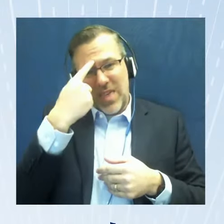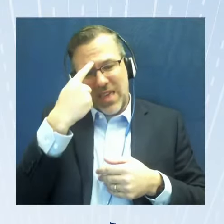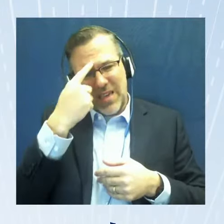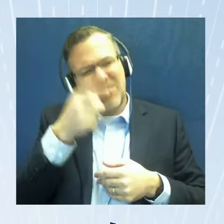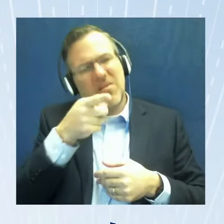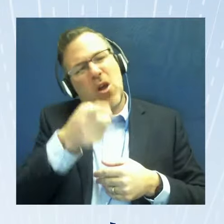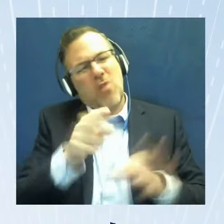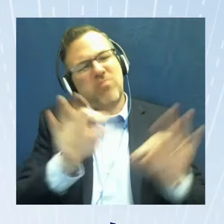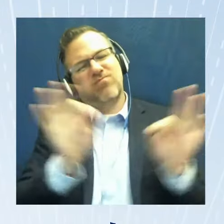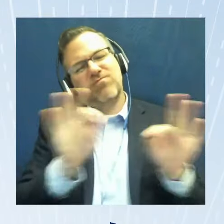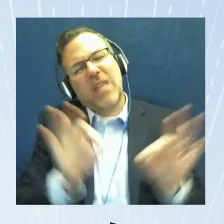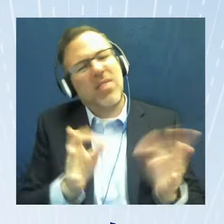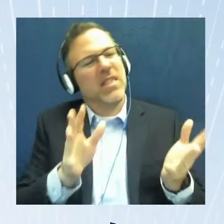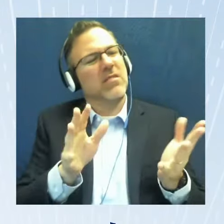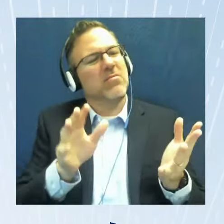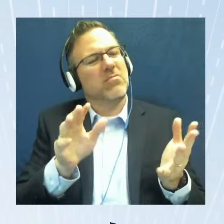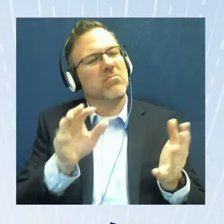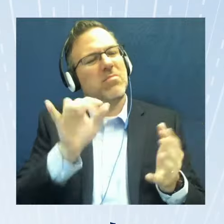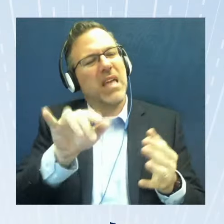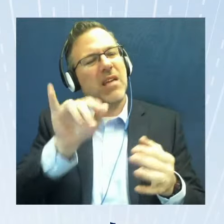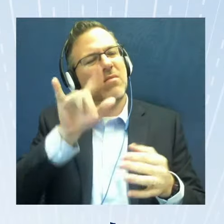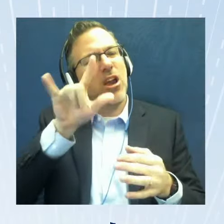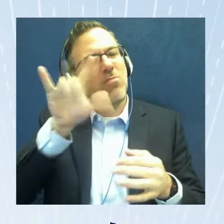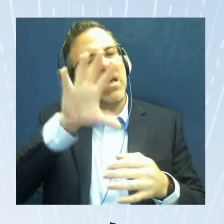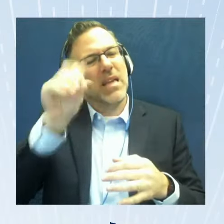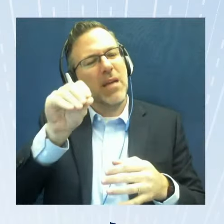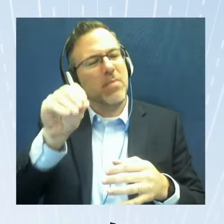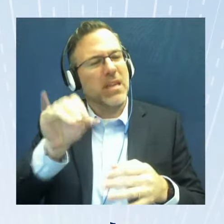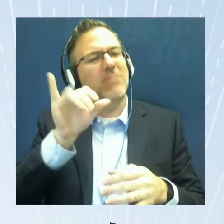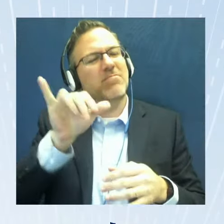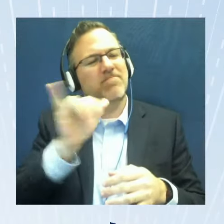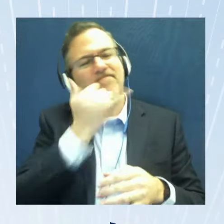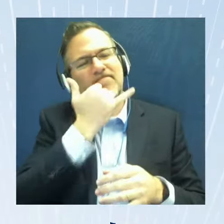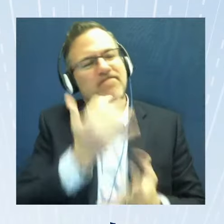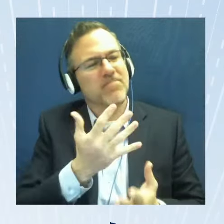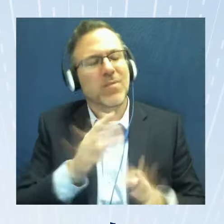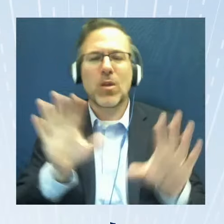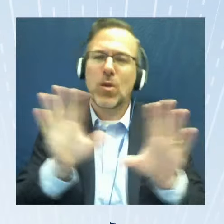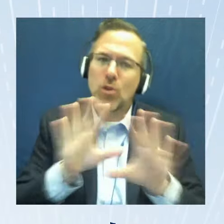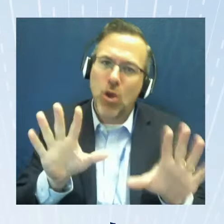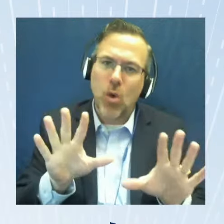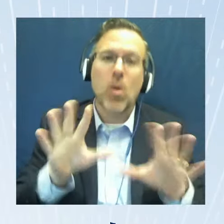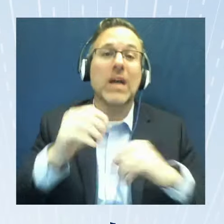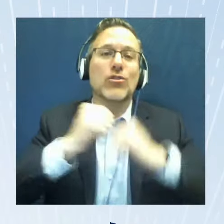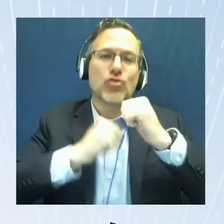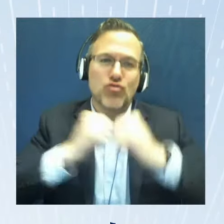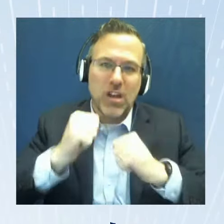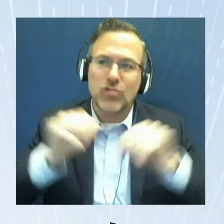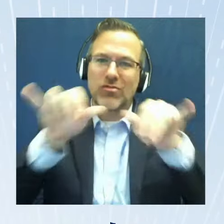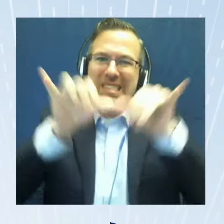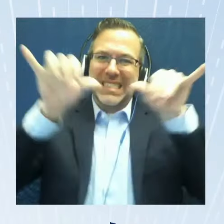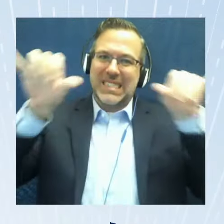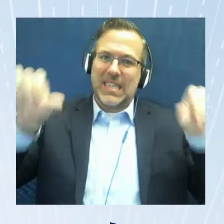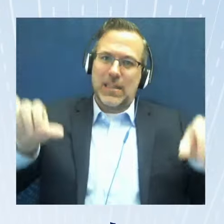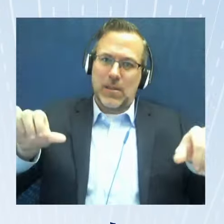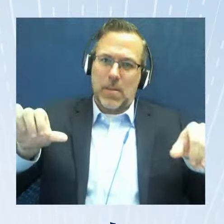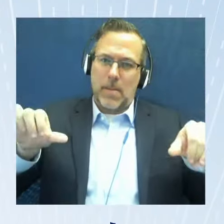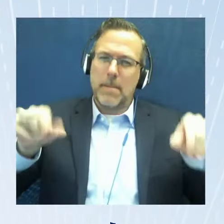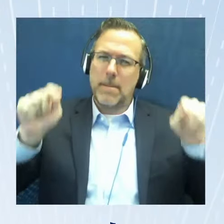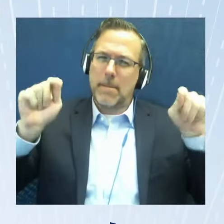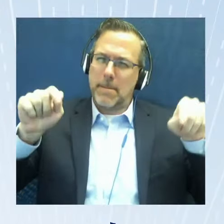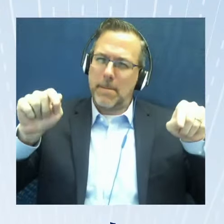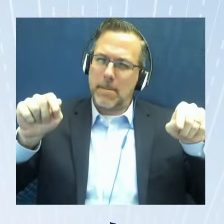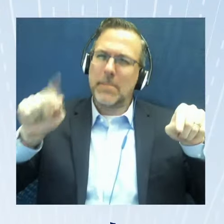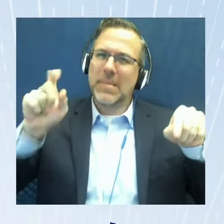the reality is behind that is an inadequate regulatory framework. And today we have a chance to change that. So